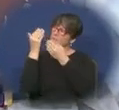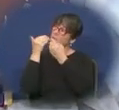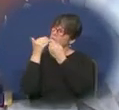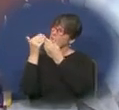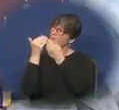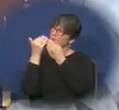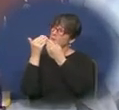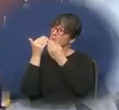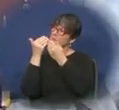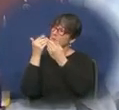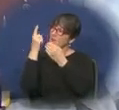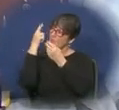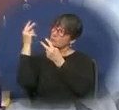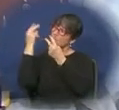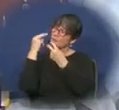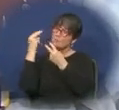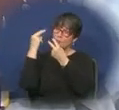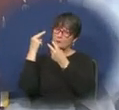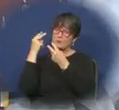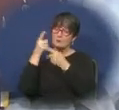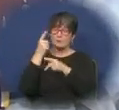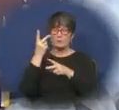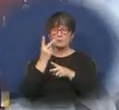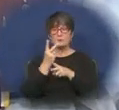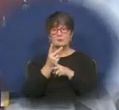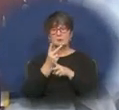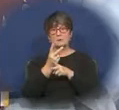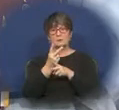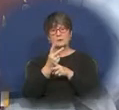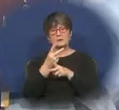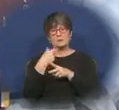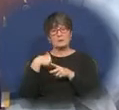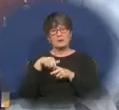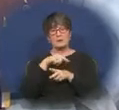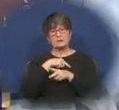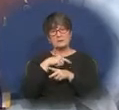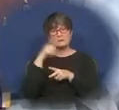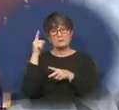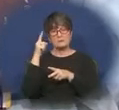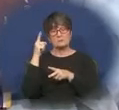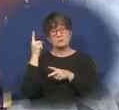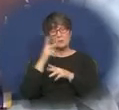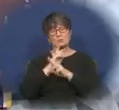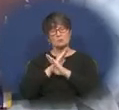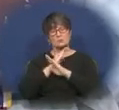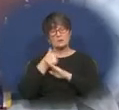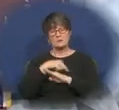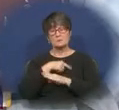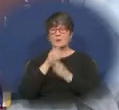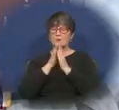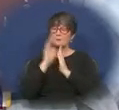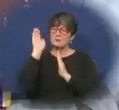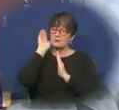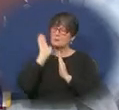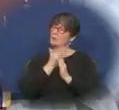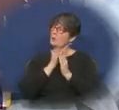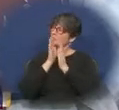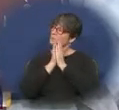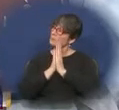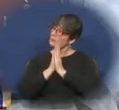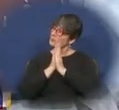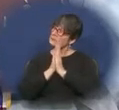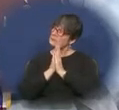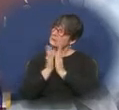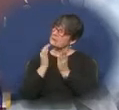thanks for looking after us and always to keep us in your protection, we ask you to listen to our petitions